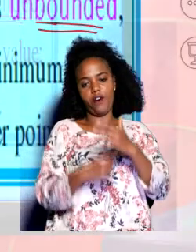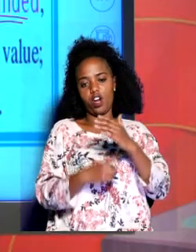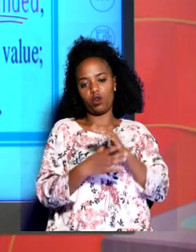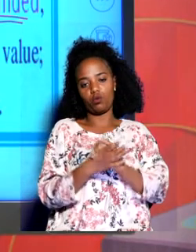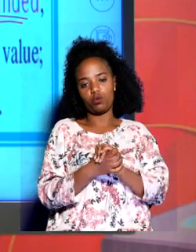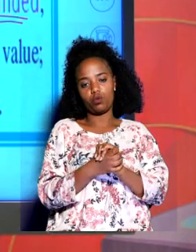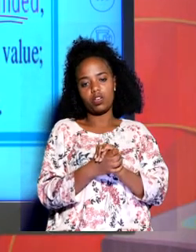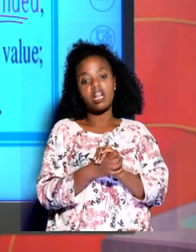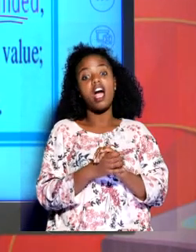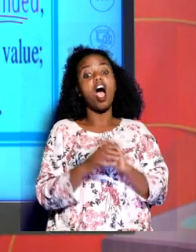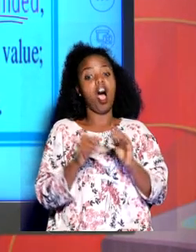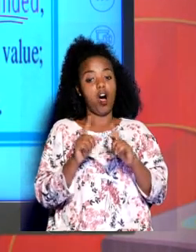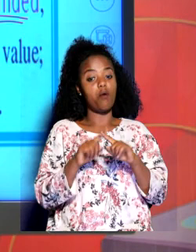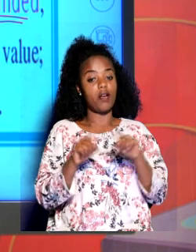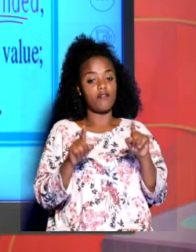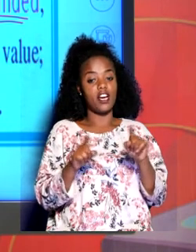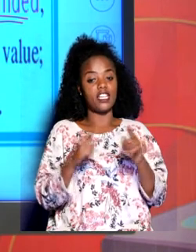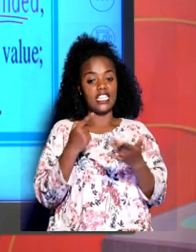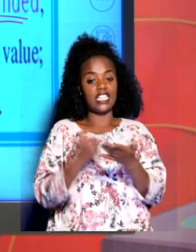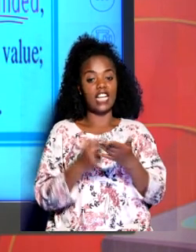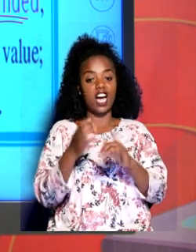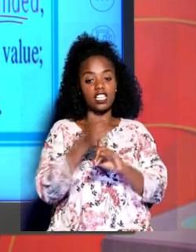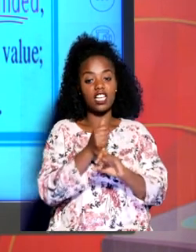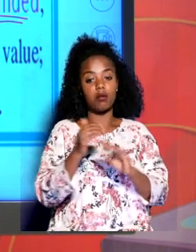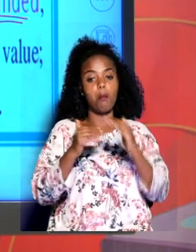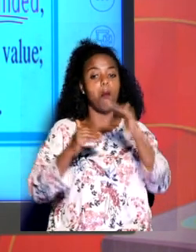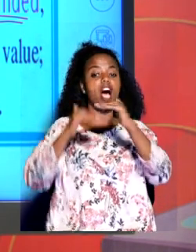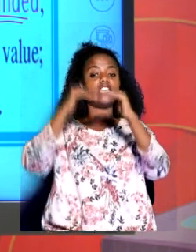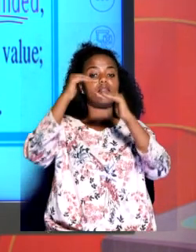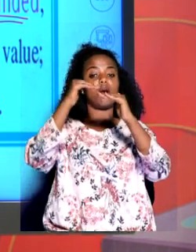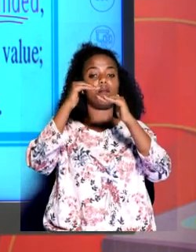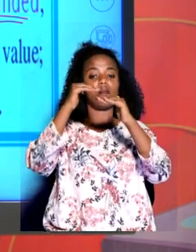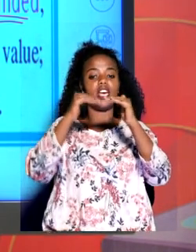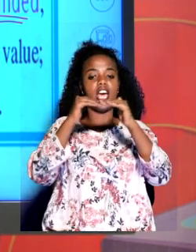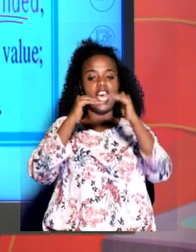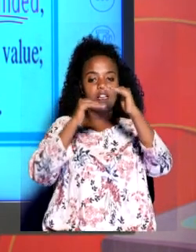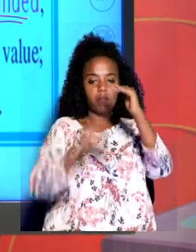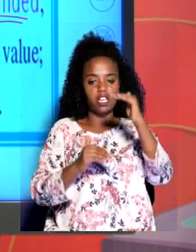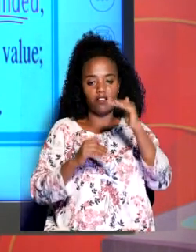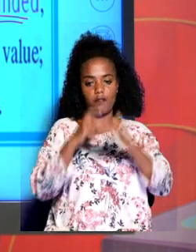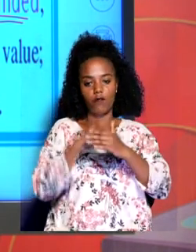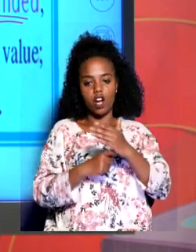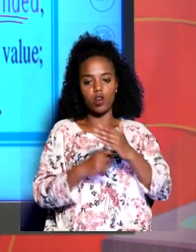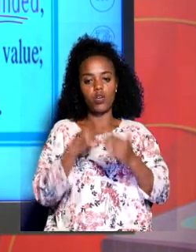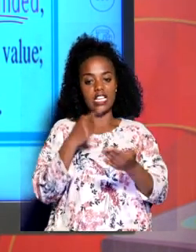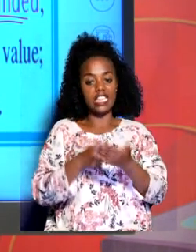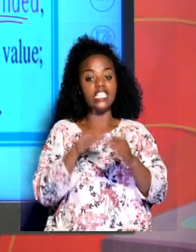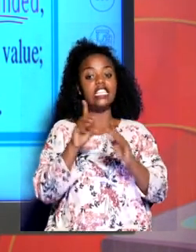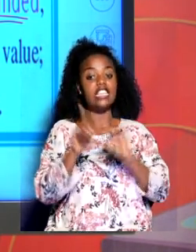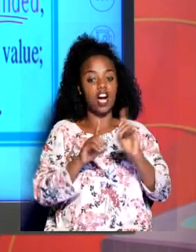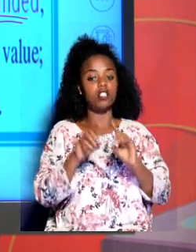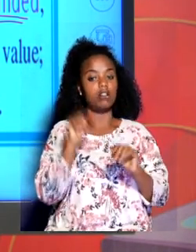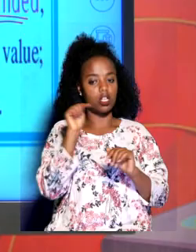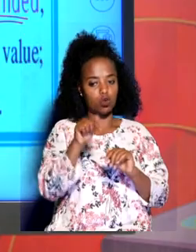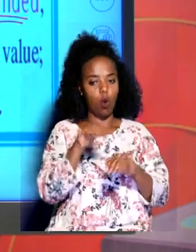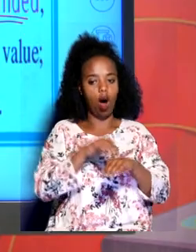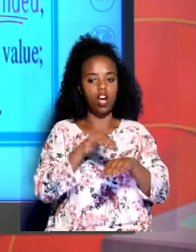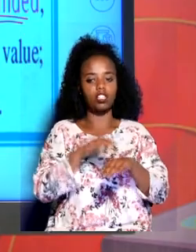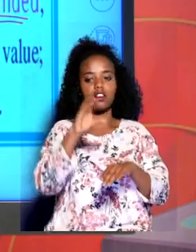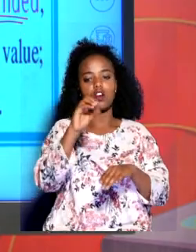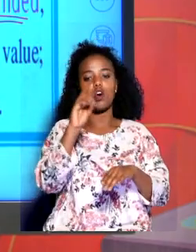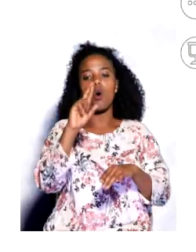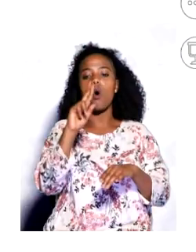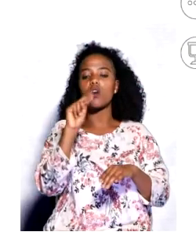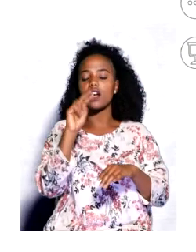value. However, if it attains maximum or minimum value, it does so at the corner points. So let's see example